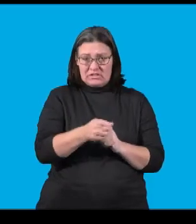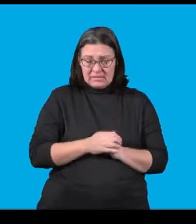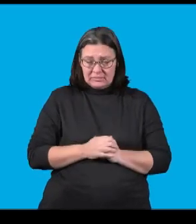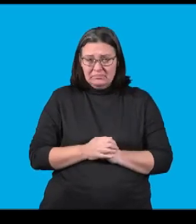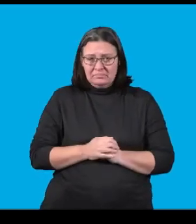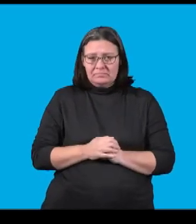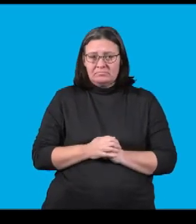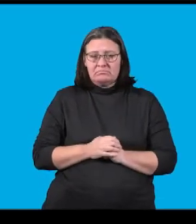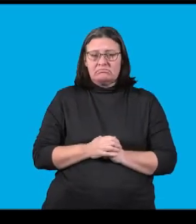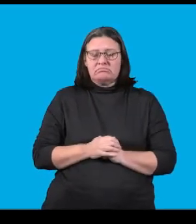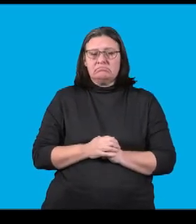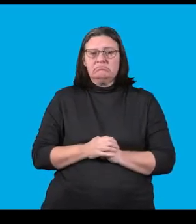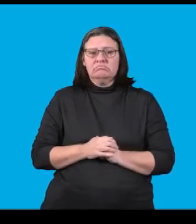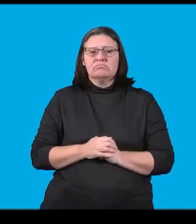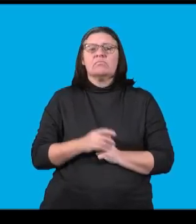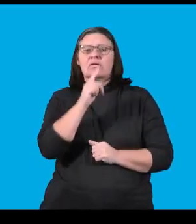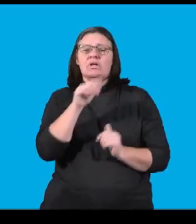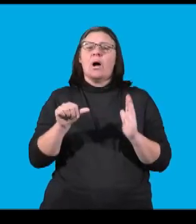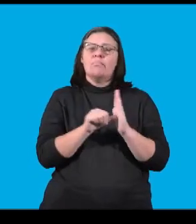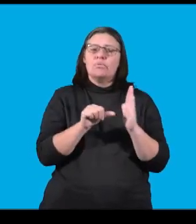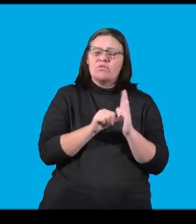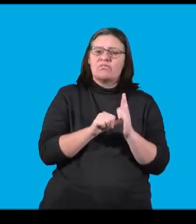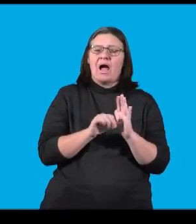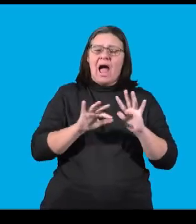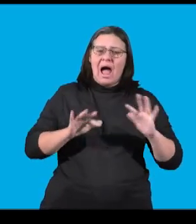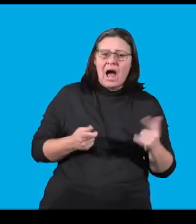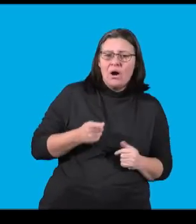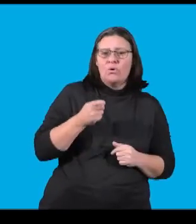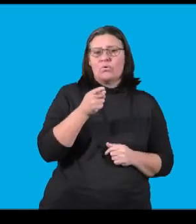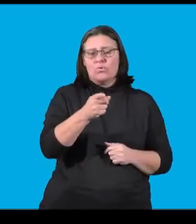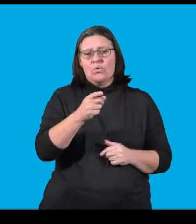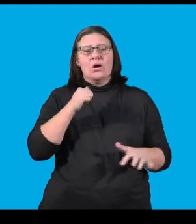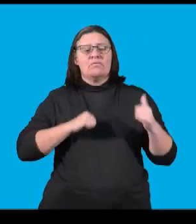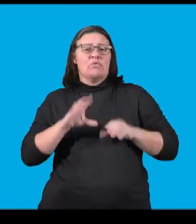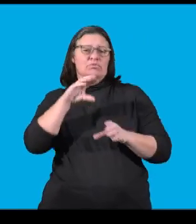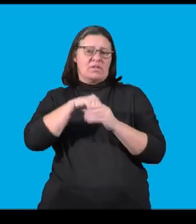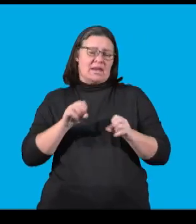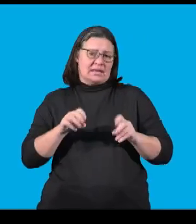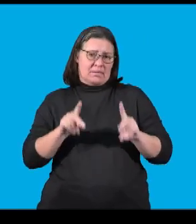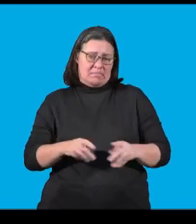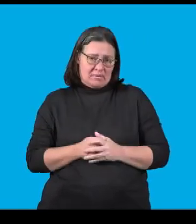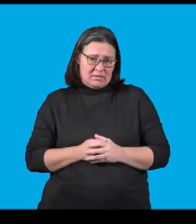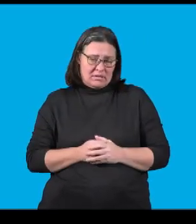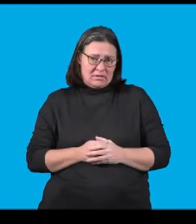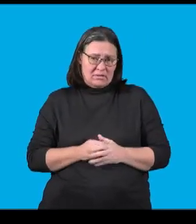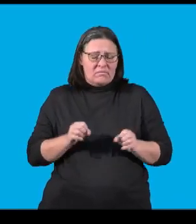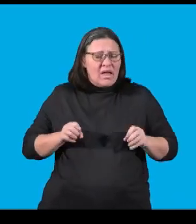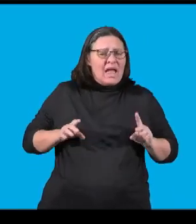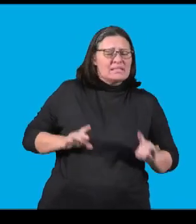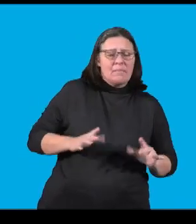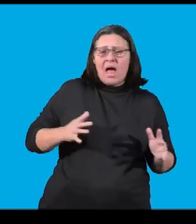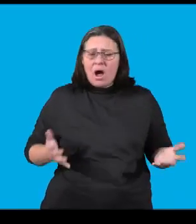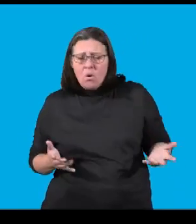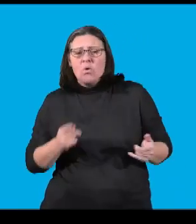of differentiation. So the whole objective of today is to improve the way you perform in your exam. Of course, we're